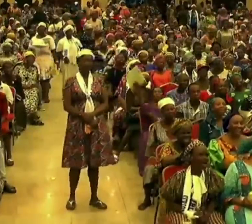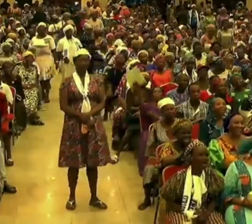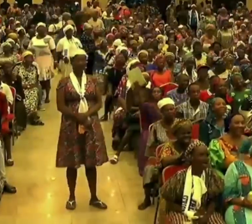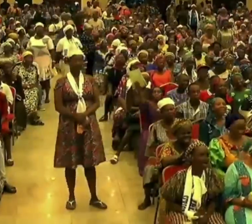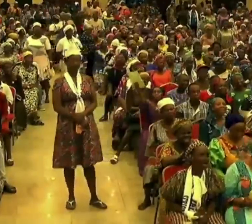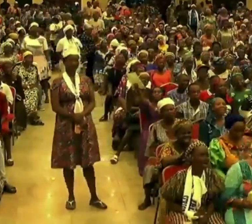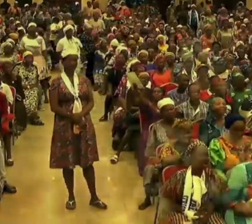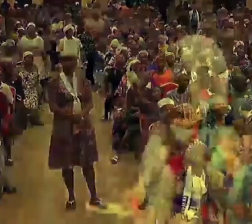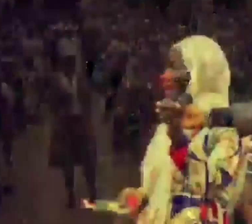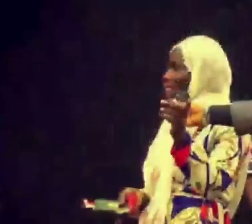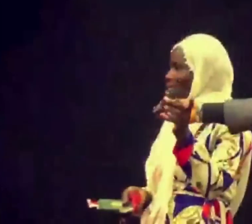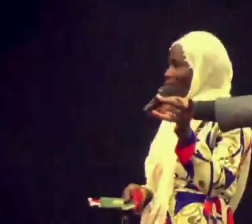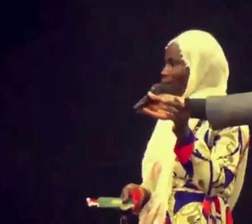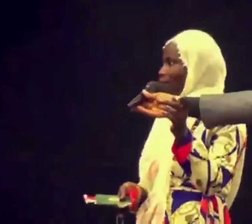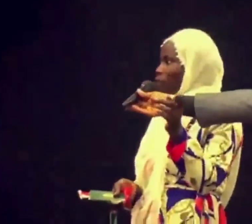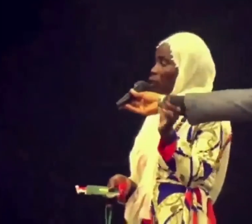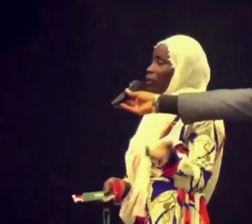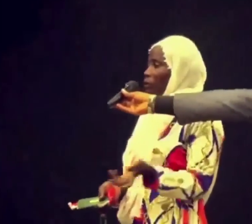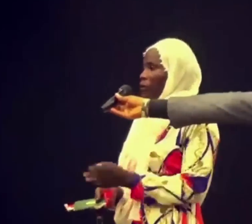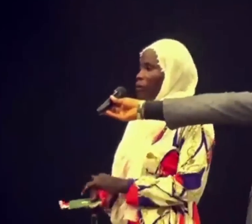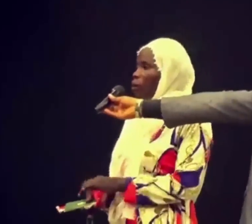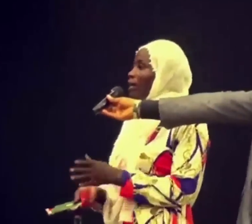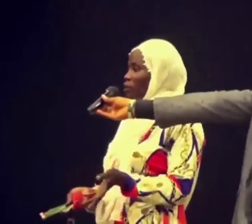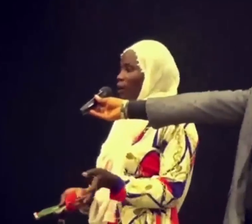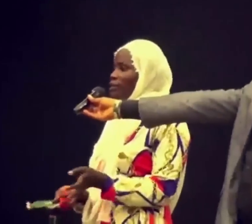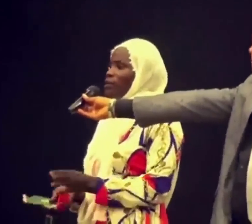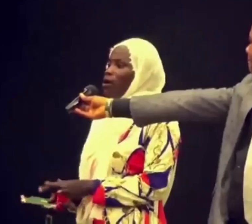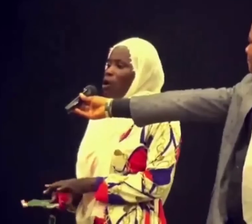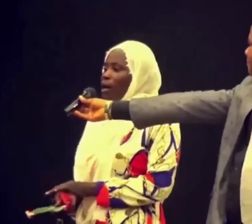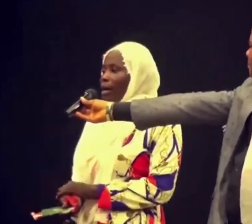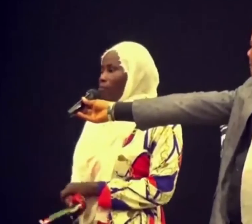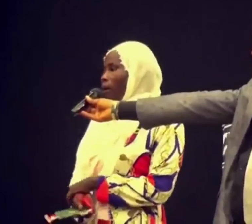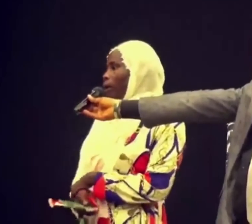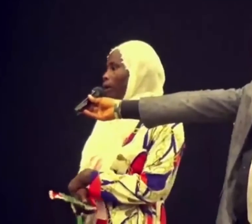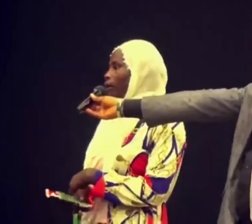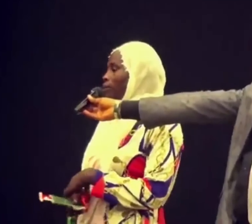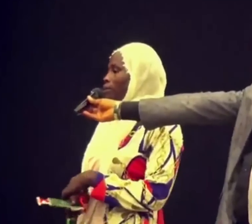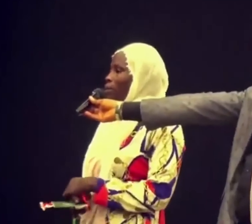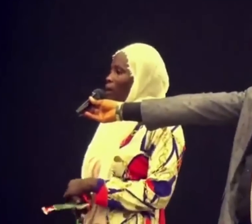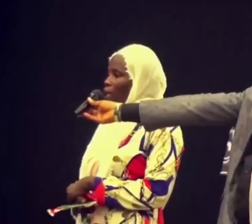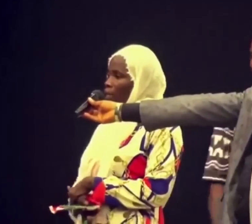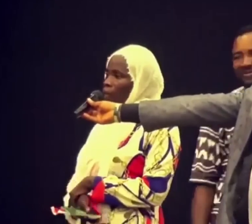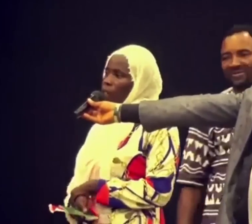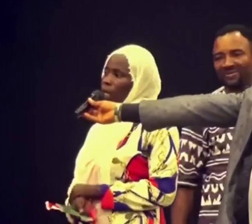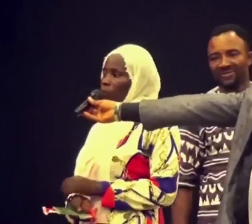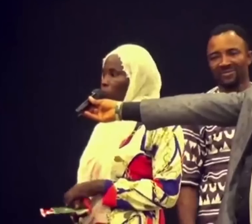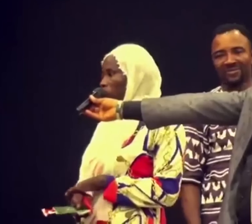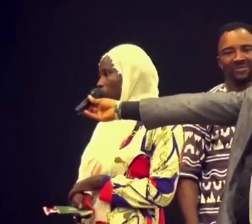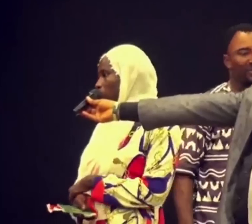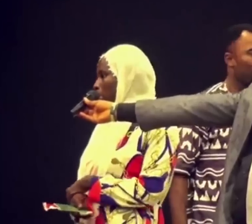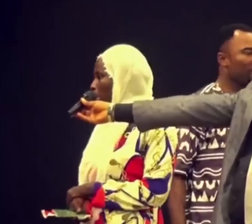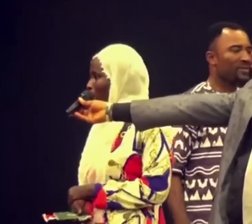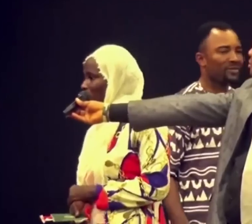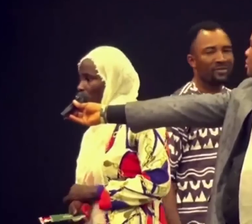bá pè mí. Olóhùn tí ẹ dé láti Turkey ni. Ó wá ṣe wedding. Ó wá ní à pé sí màá lọ Canada mọ́ ni. Èmi ò